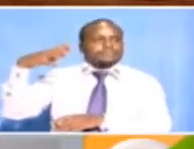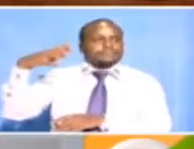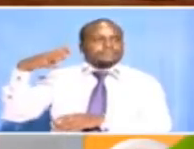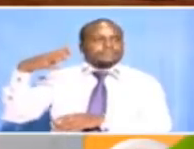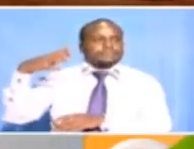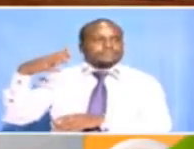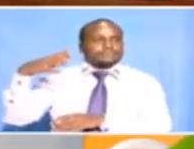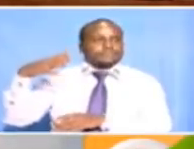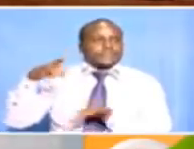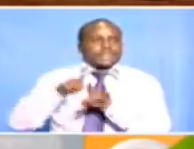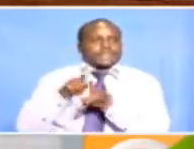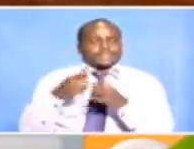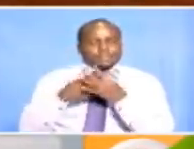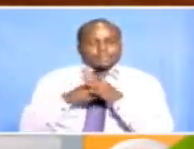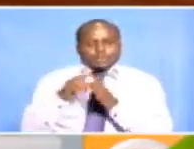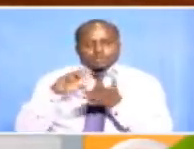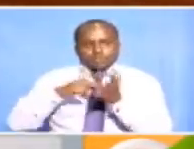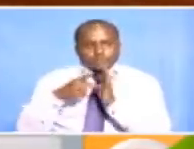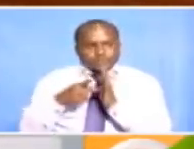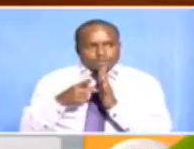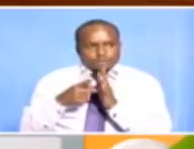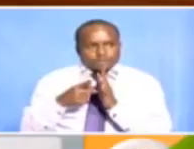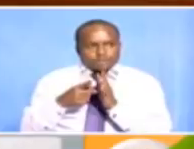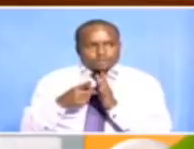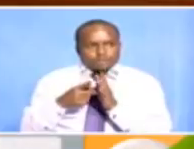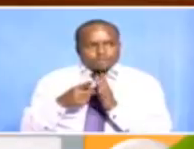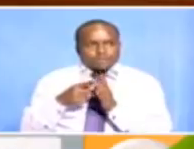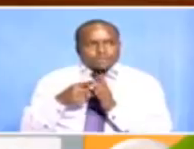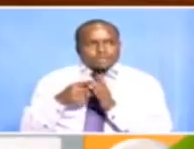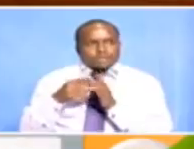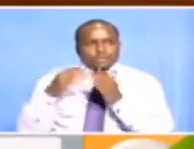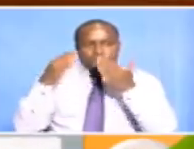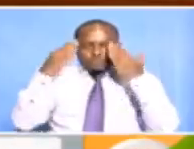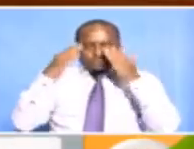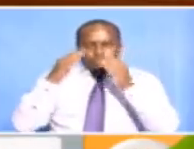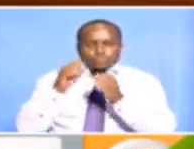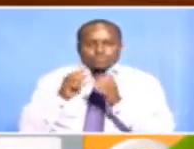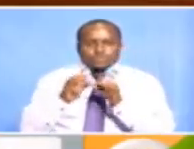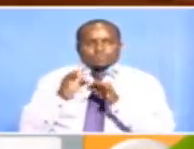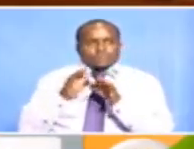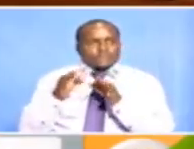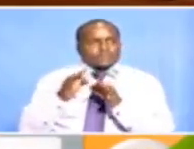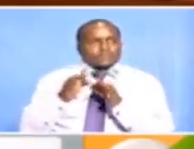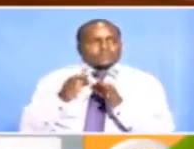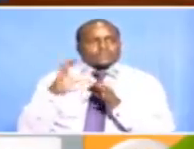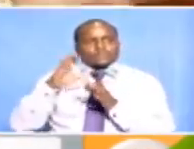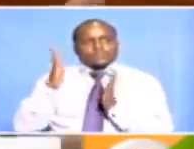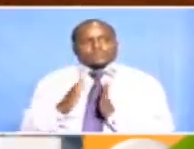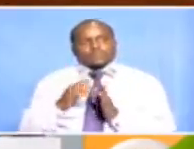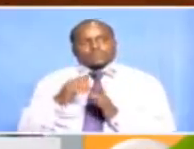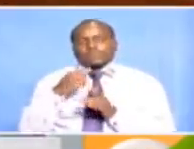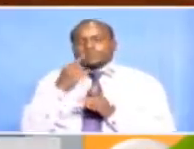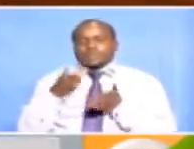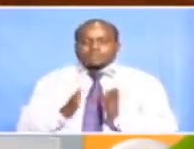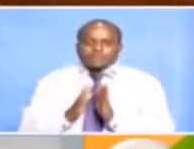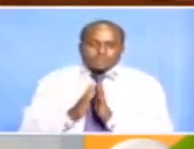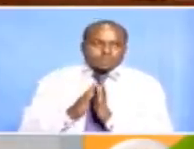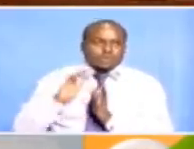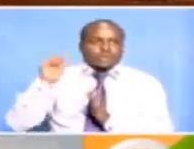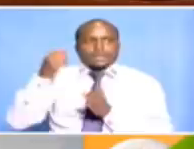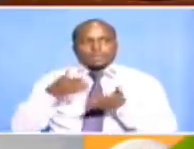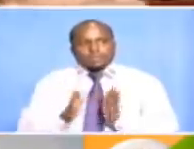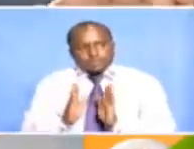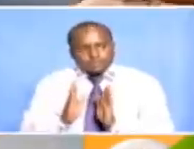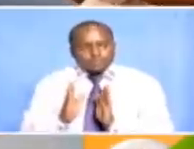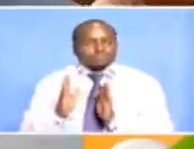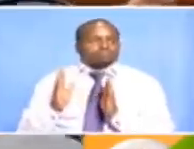As a pilot project, ikianza tuwaeleweshe wa Kenya civil servants wala naenda kazi Moi Avenue, Tom Mboya, Harambee Avenue, civil servants wala